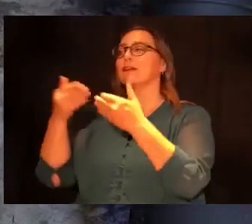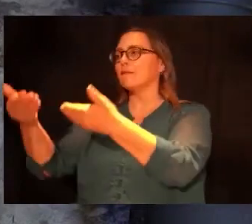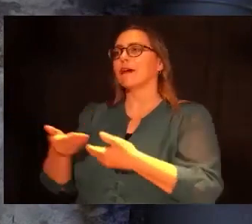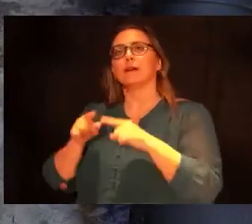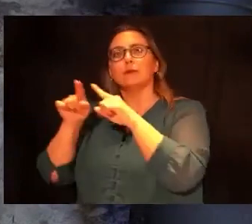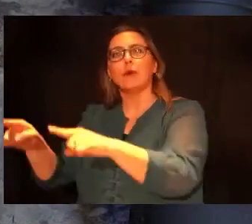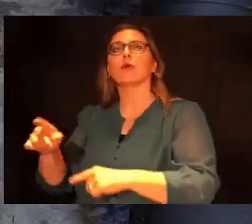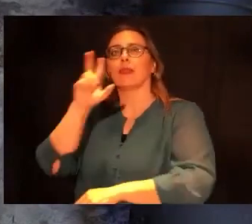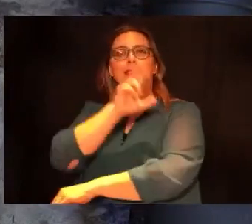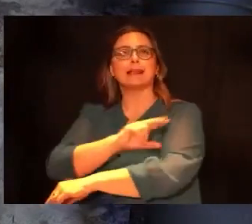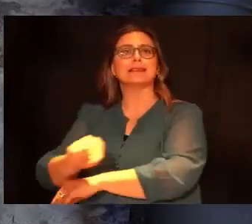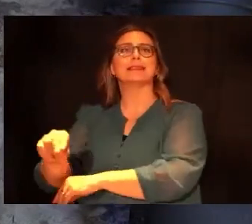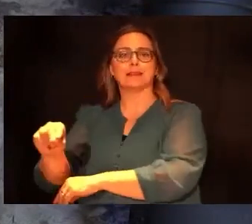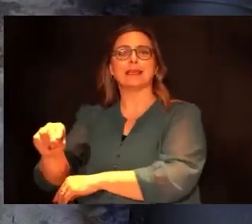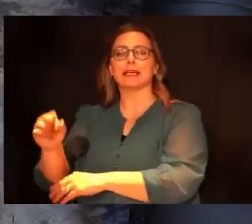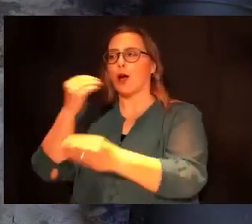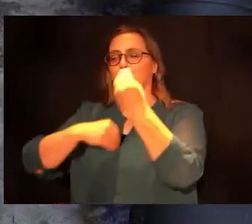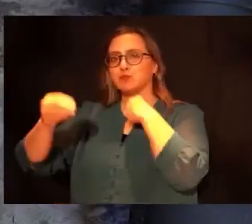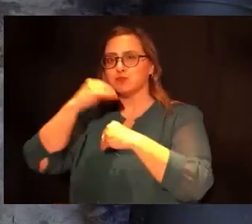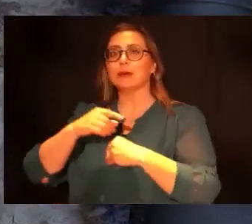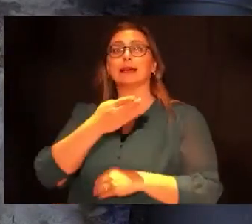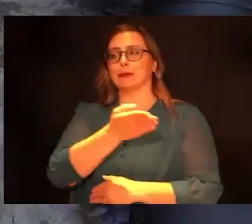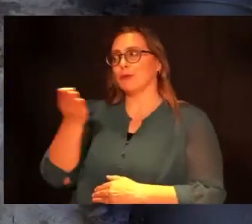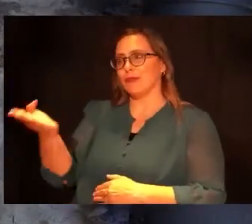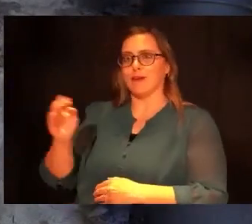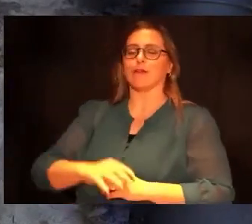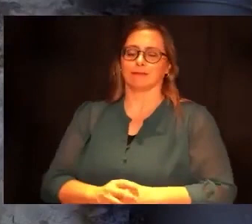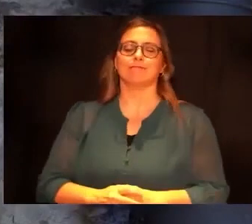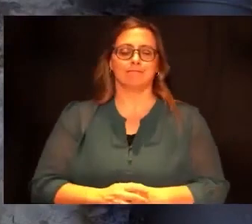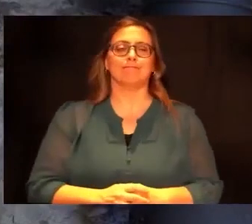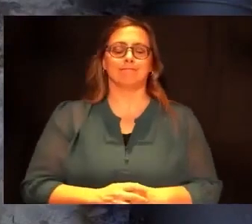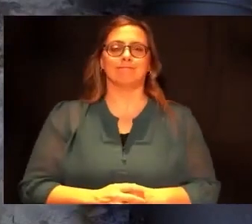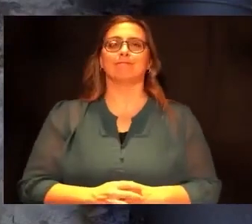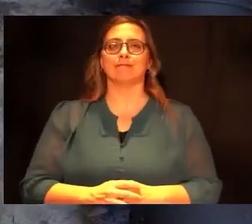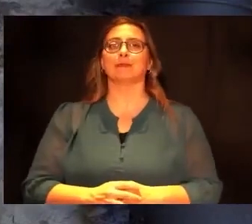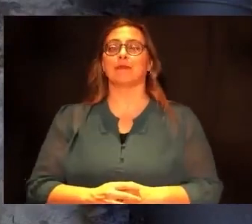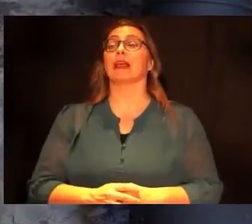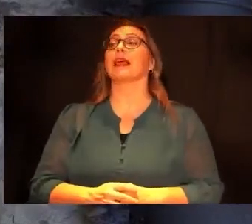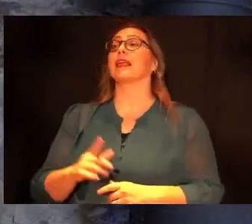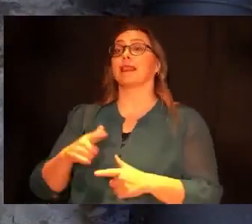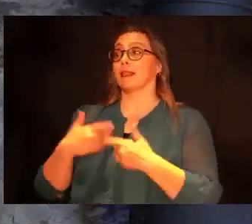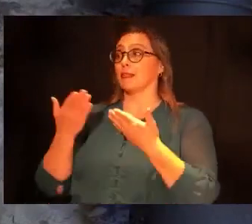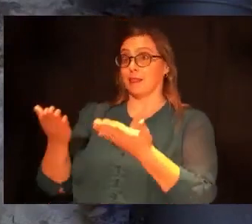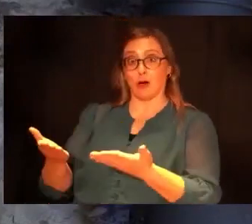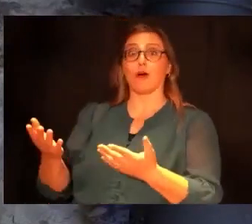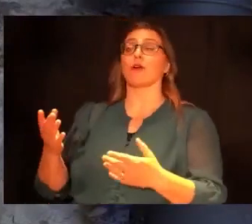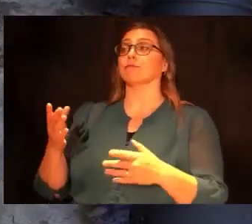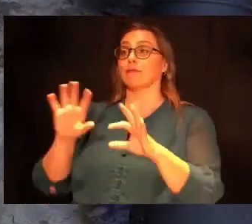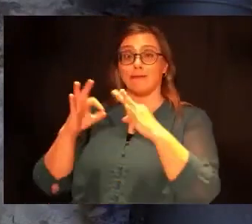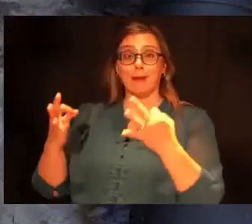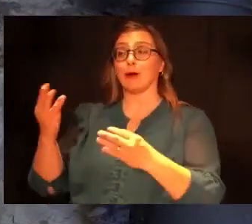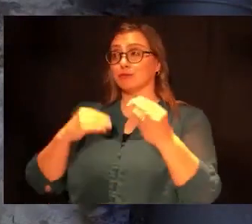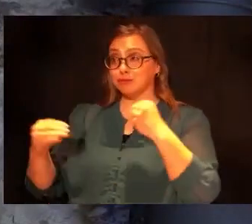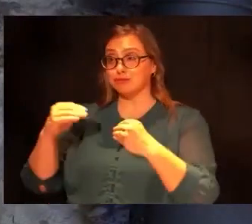October, and he was invited as well. And it was there that at the